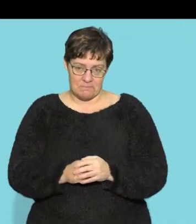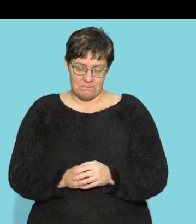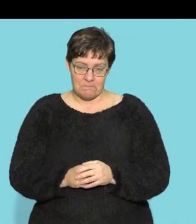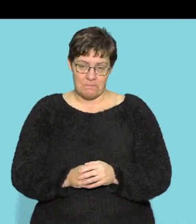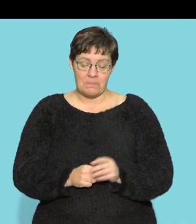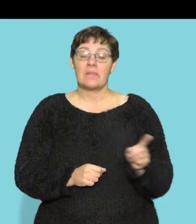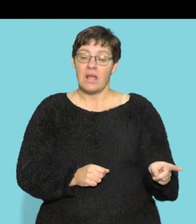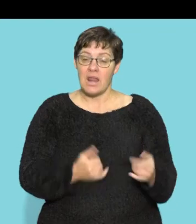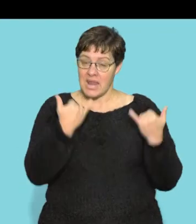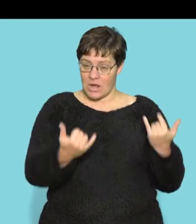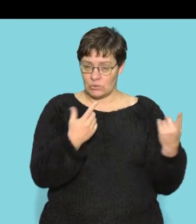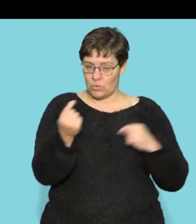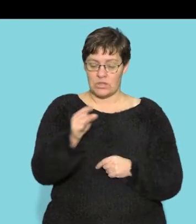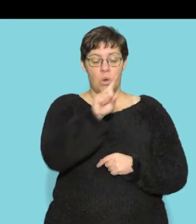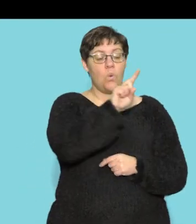do. You take your